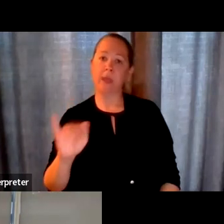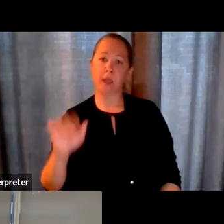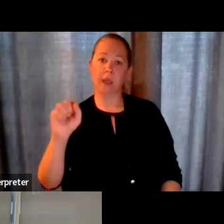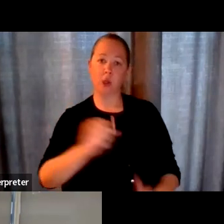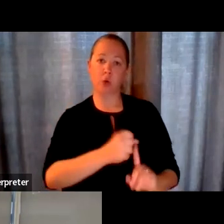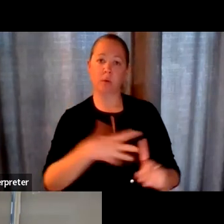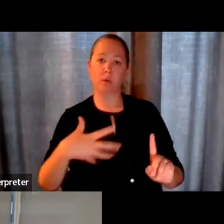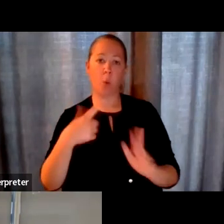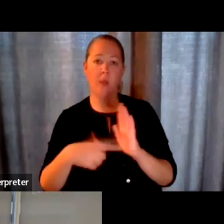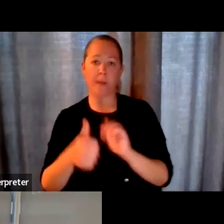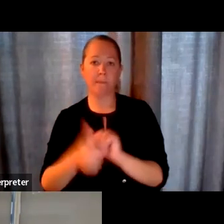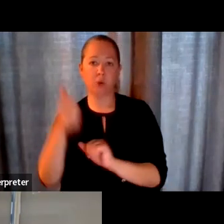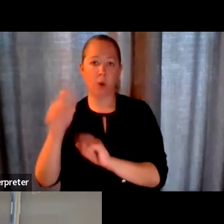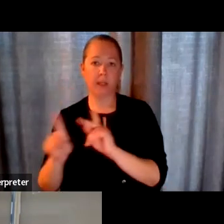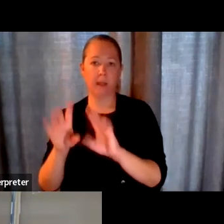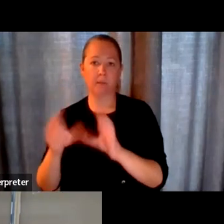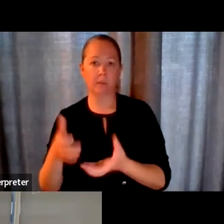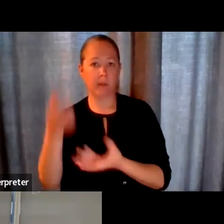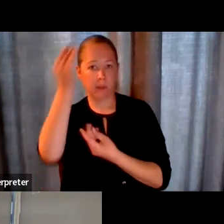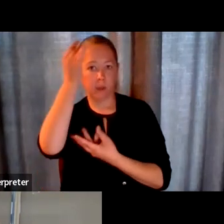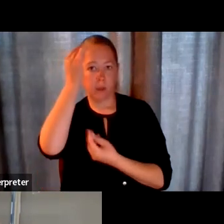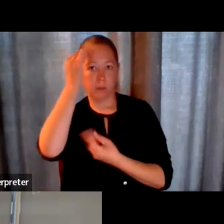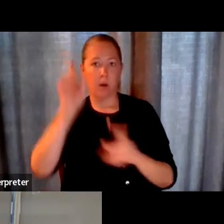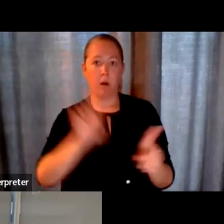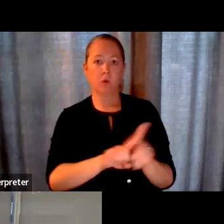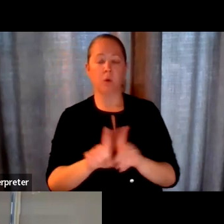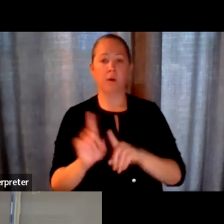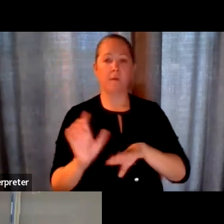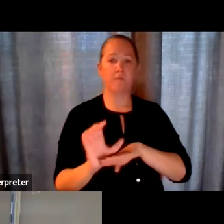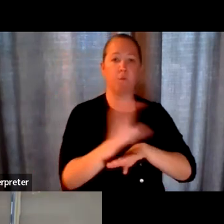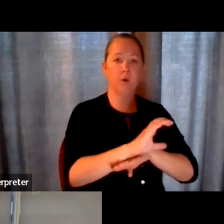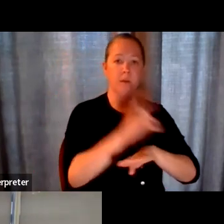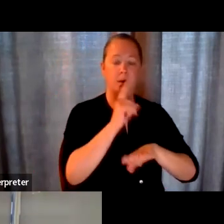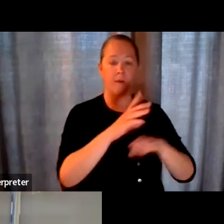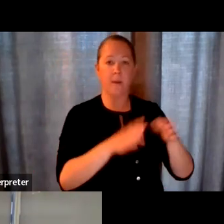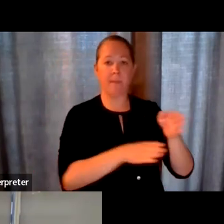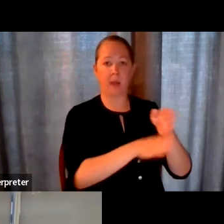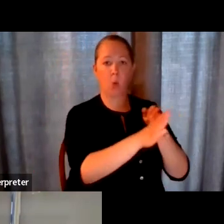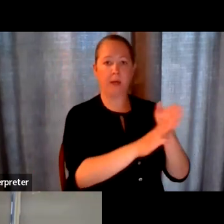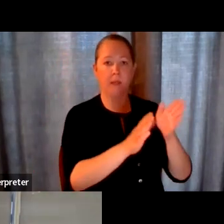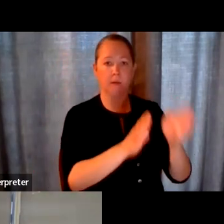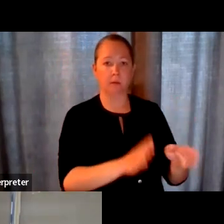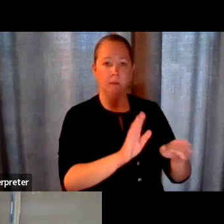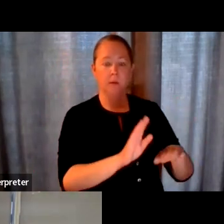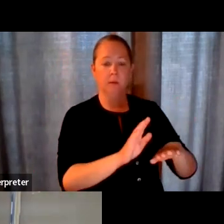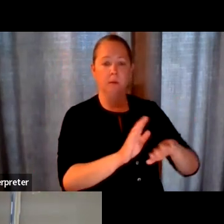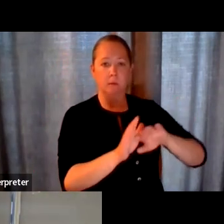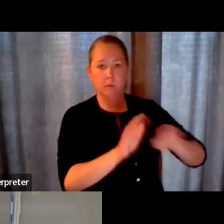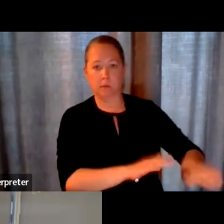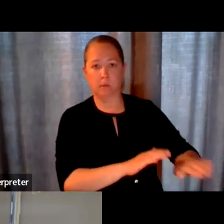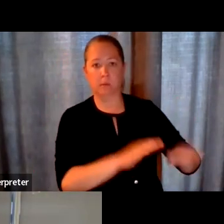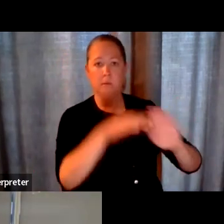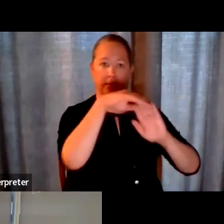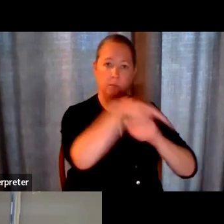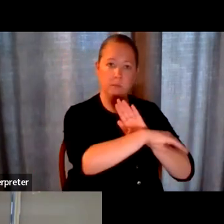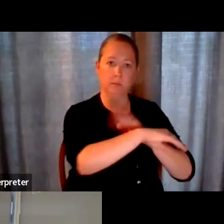the majority's thinking, what they said, but also the forceful dissent of the minority? And I know there's a lot of questions in here, and I know from